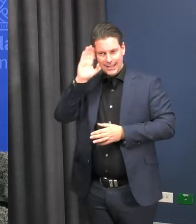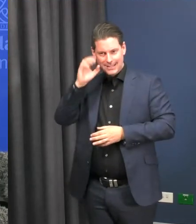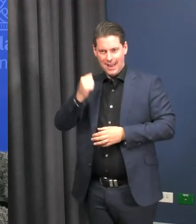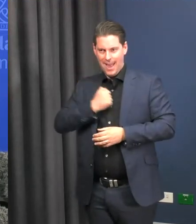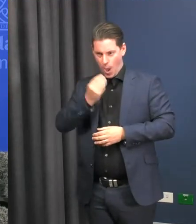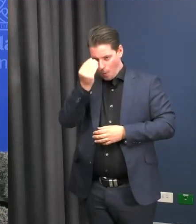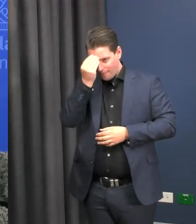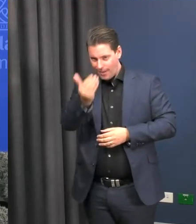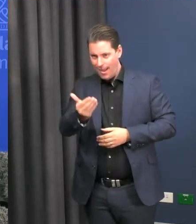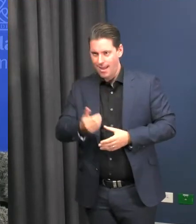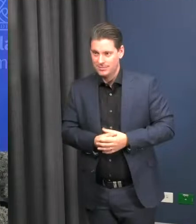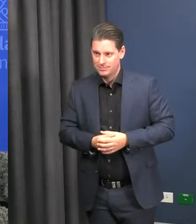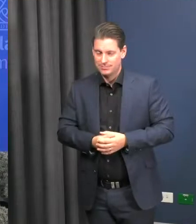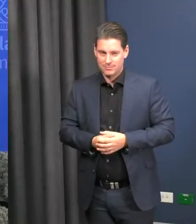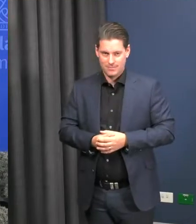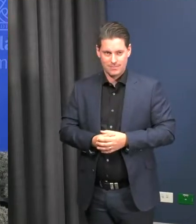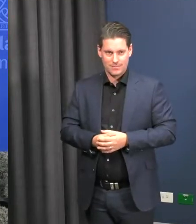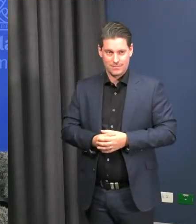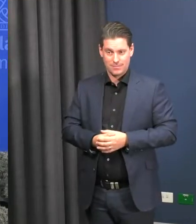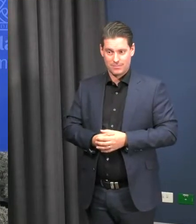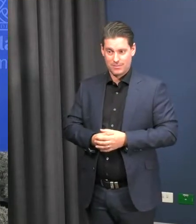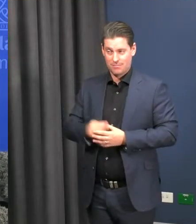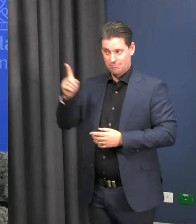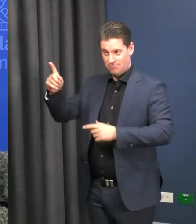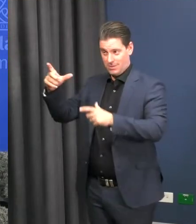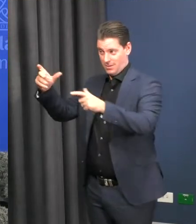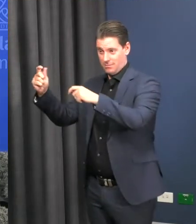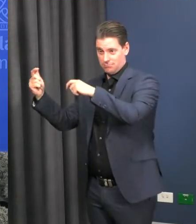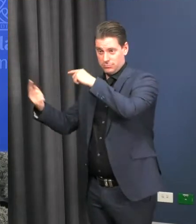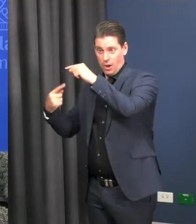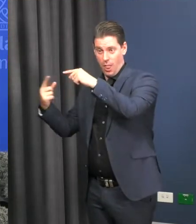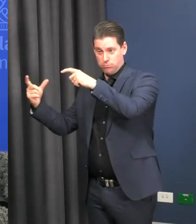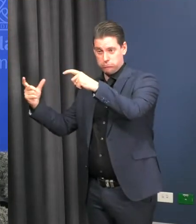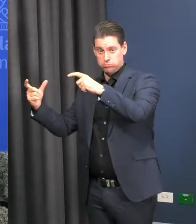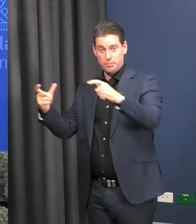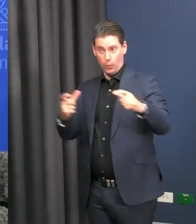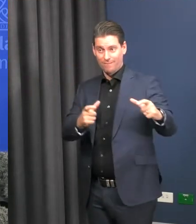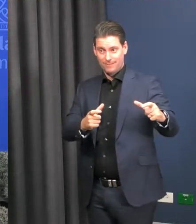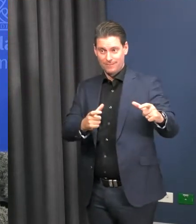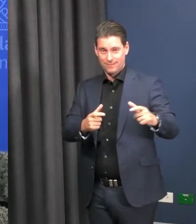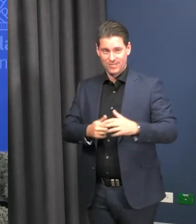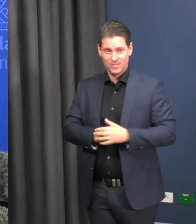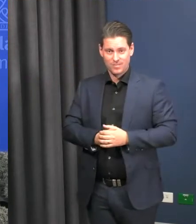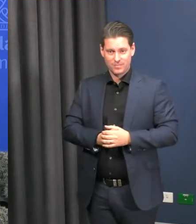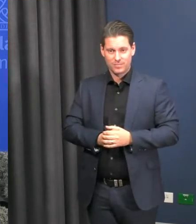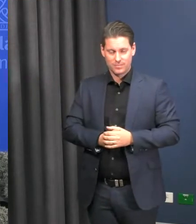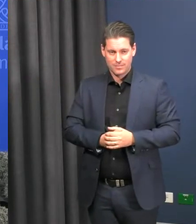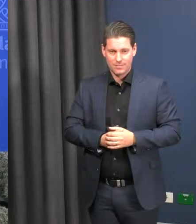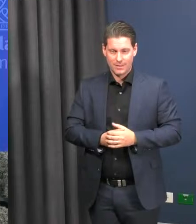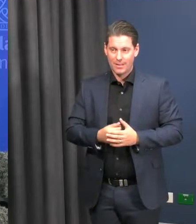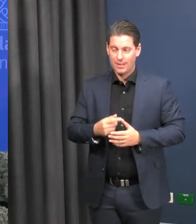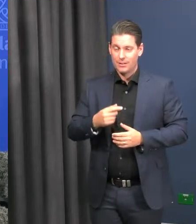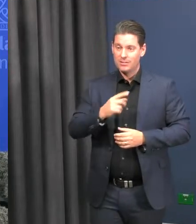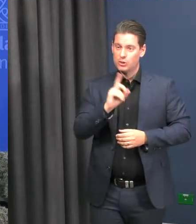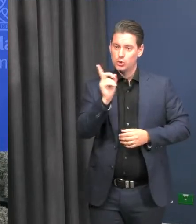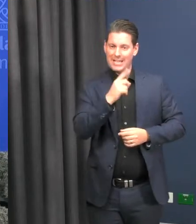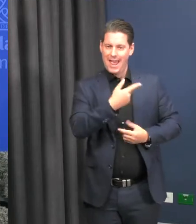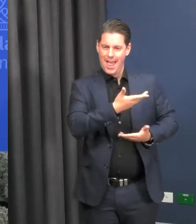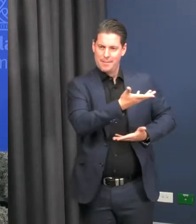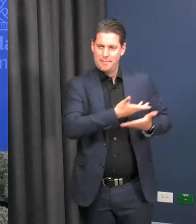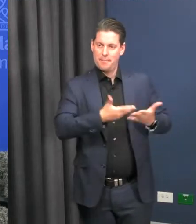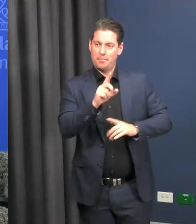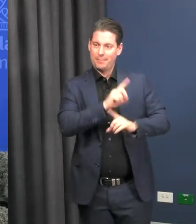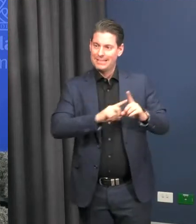a moving weather event. Fortunately, in the briefing today, it's been